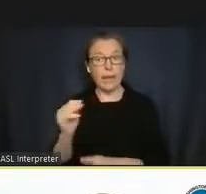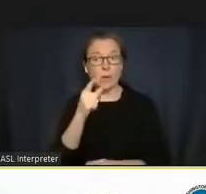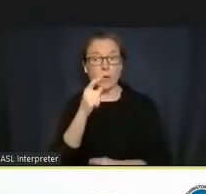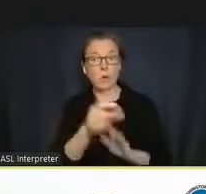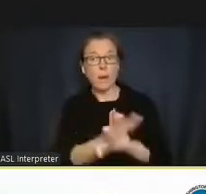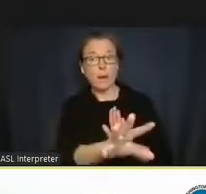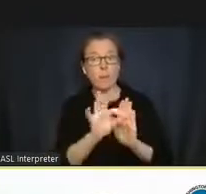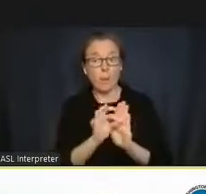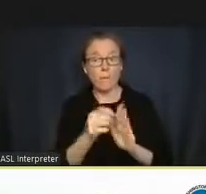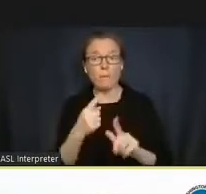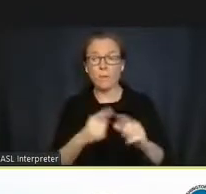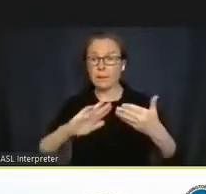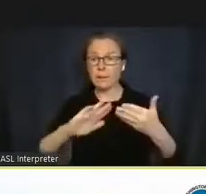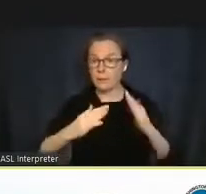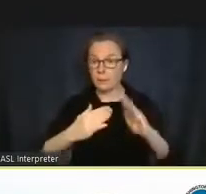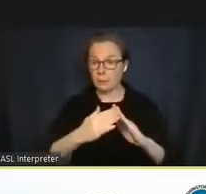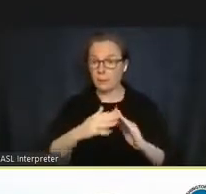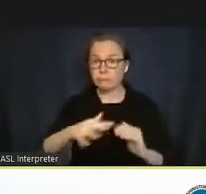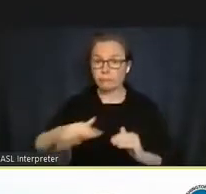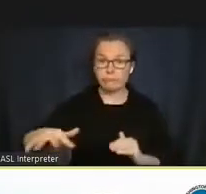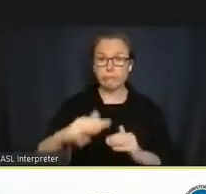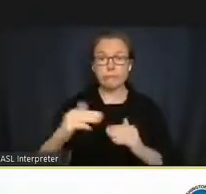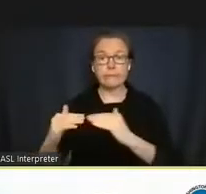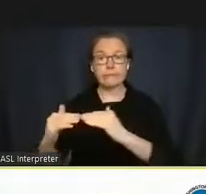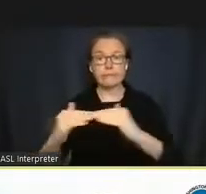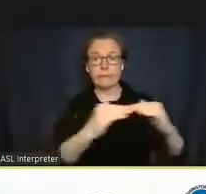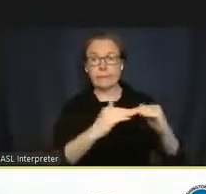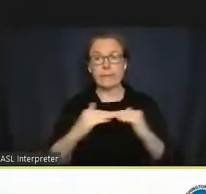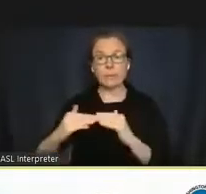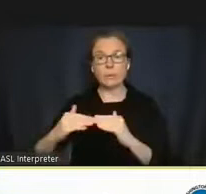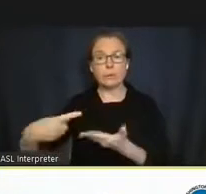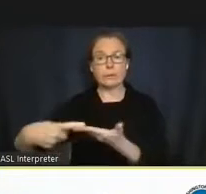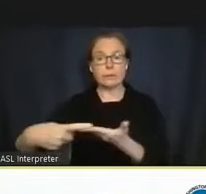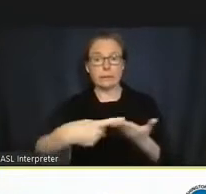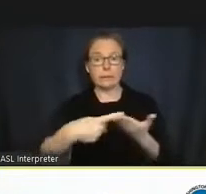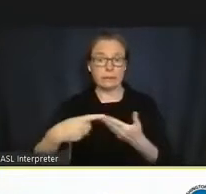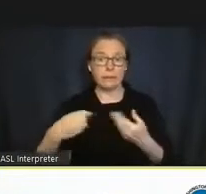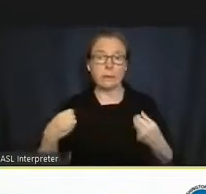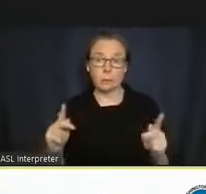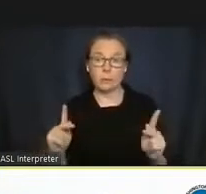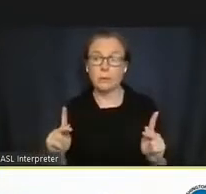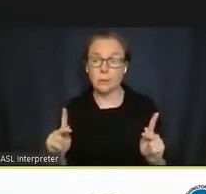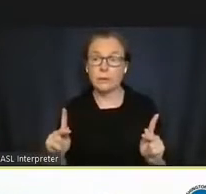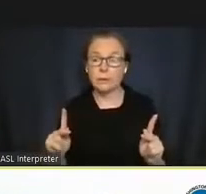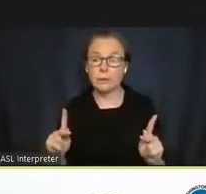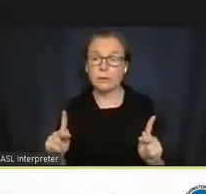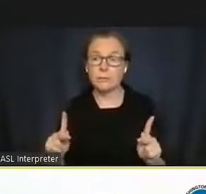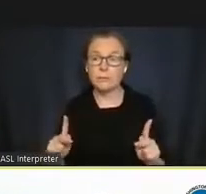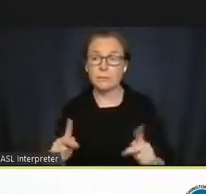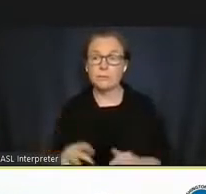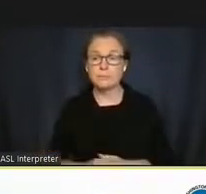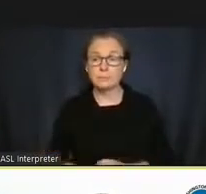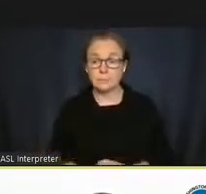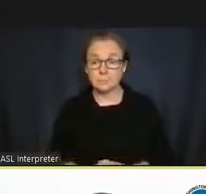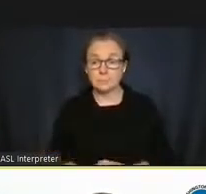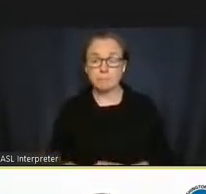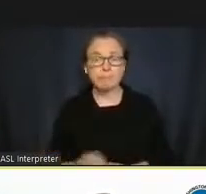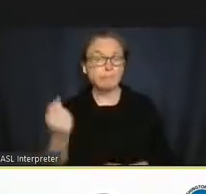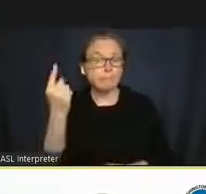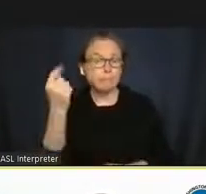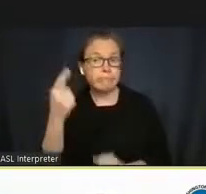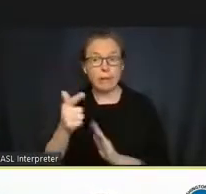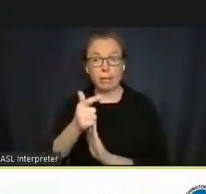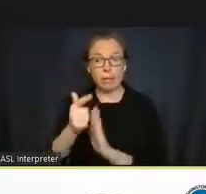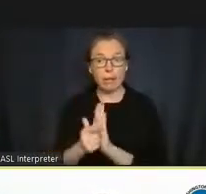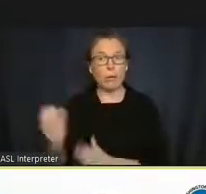community members who all have an equal say in the budget committee meetings. The law requires that